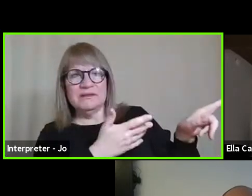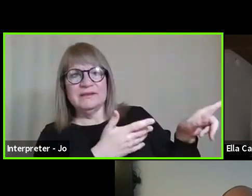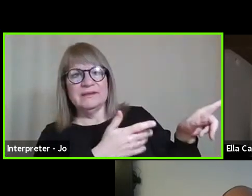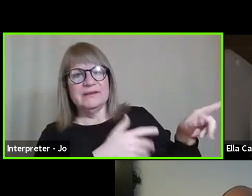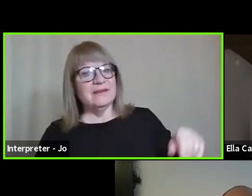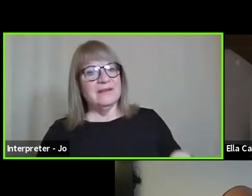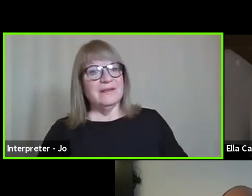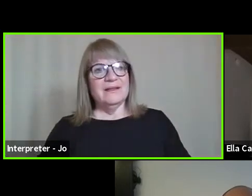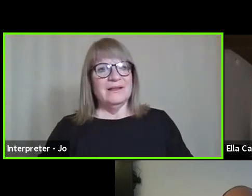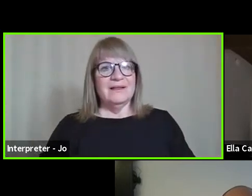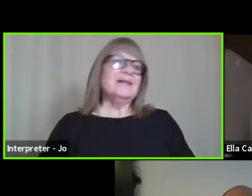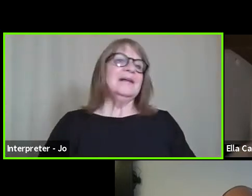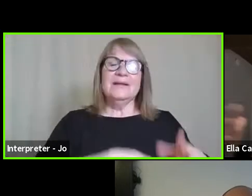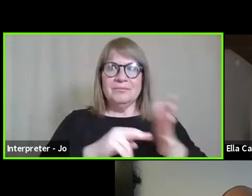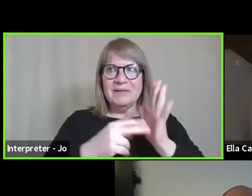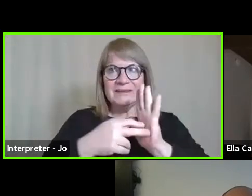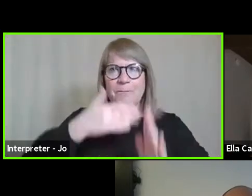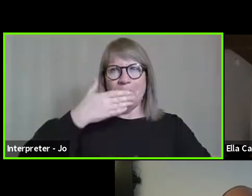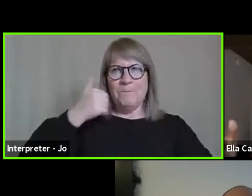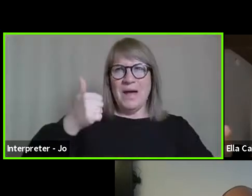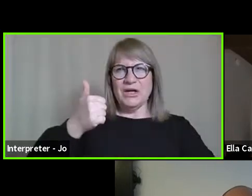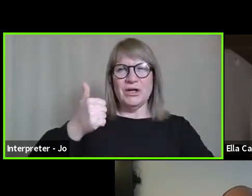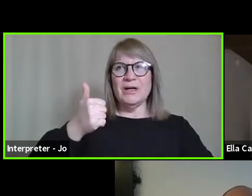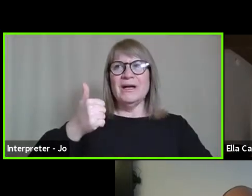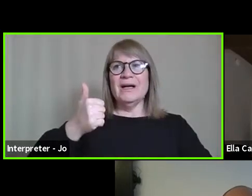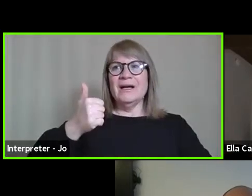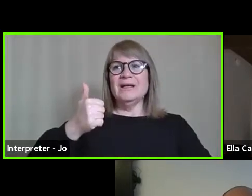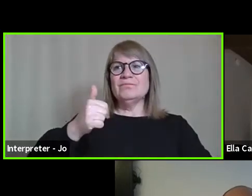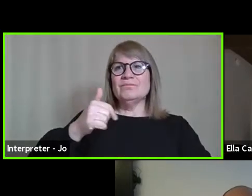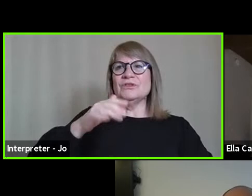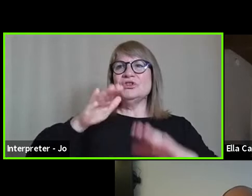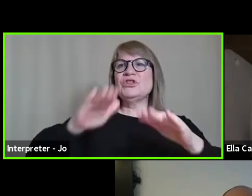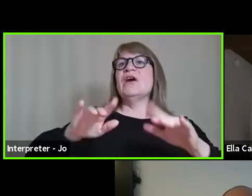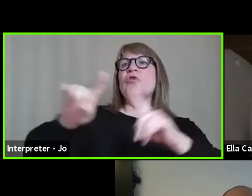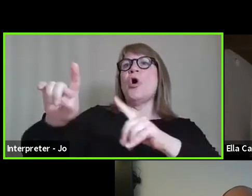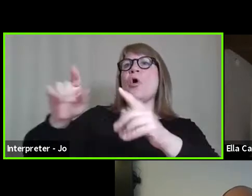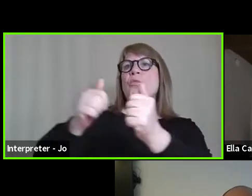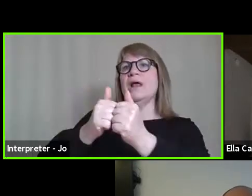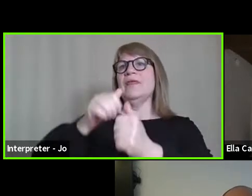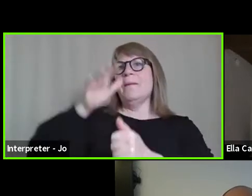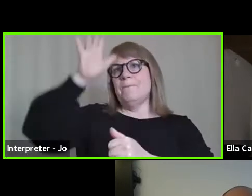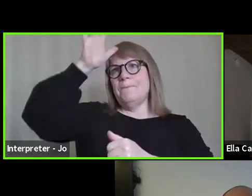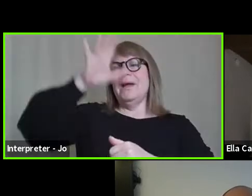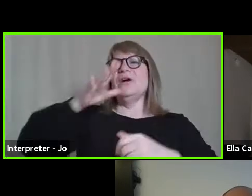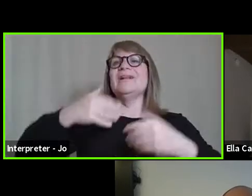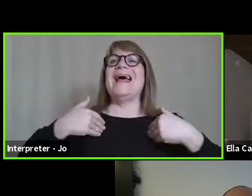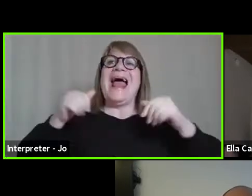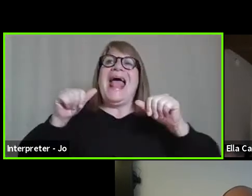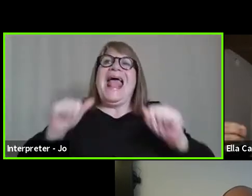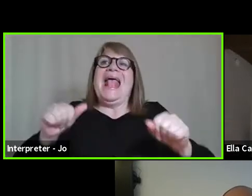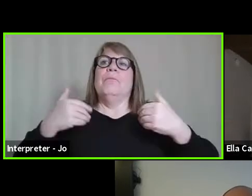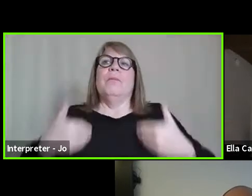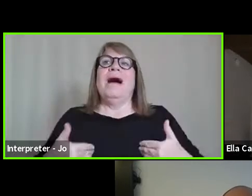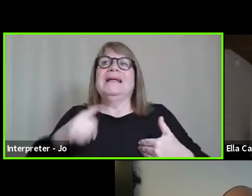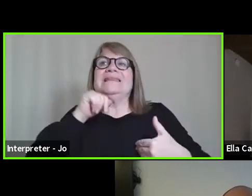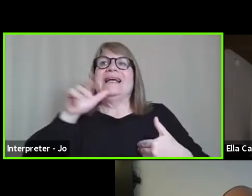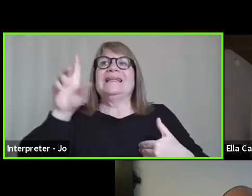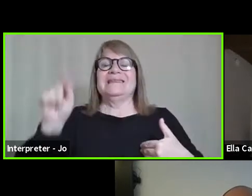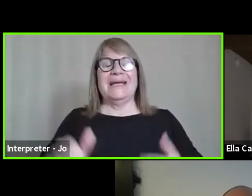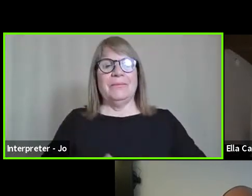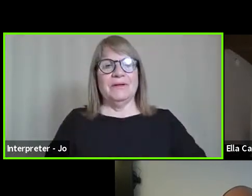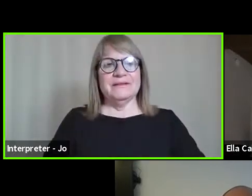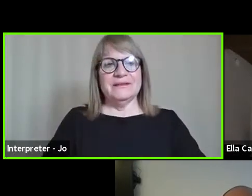child is um best suited or best placed with a parent who is able-bodied and there is even less